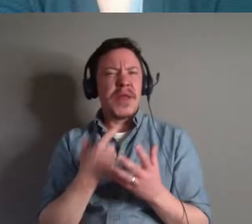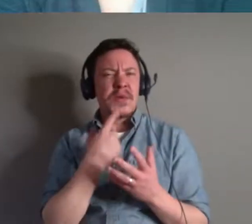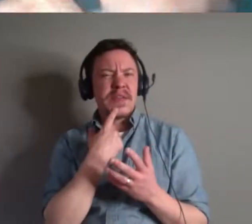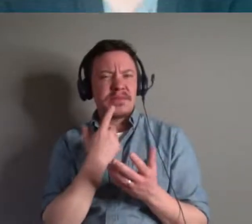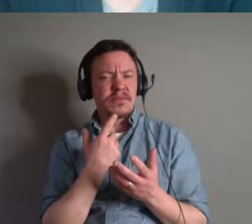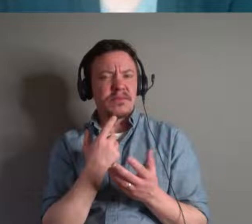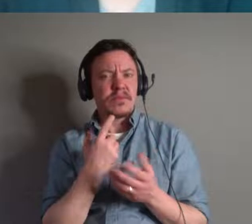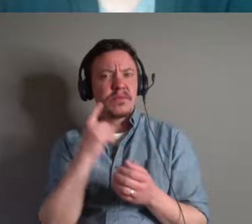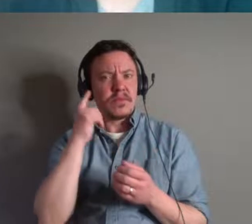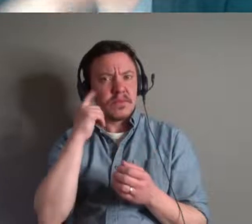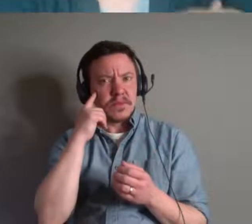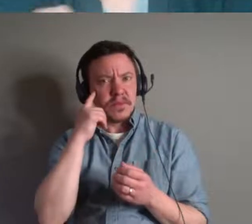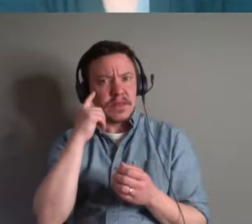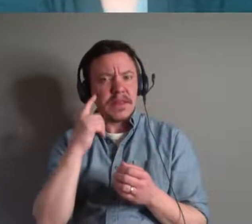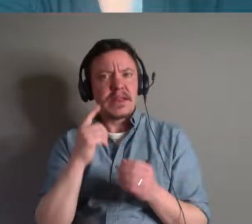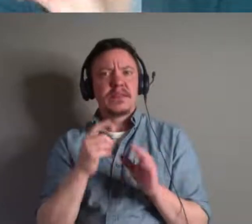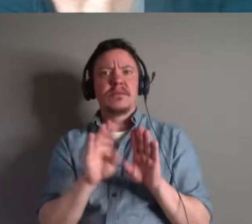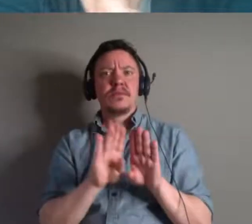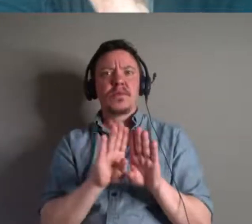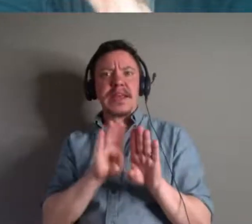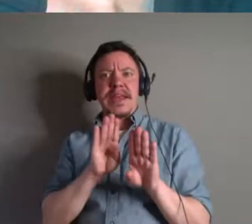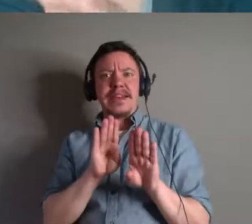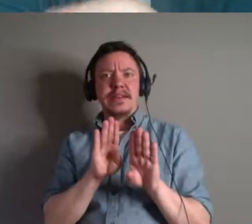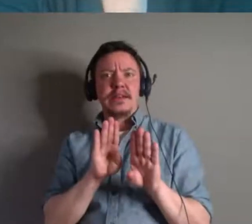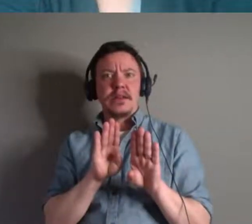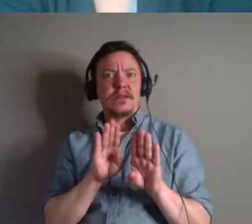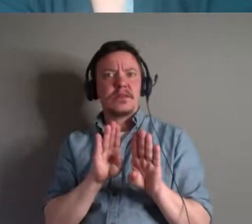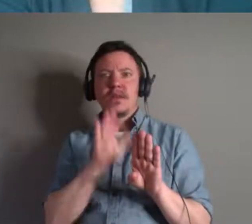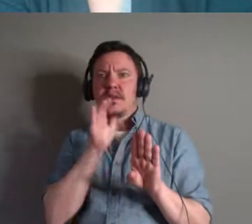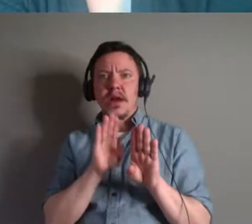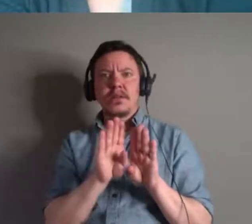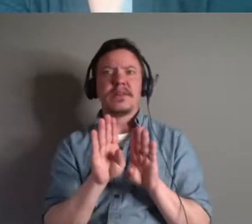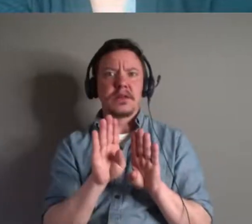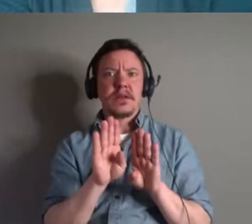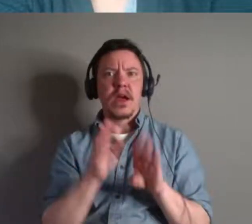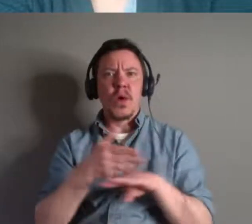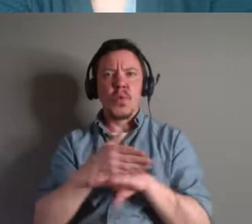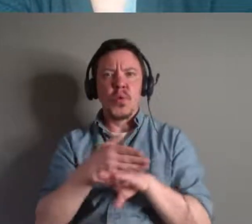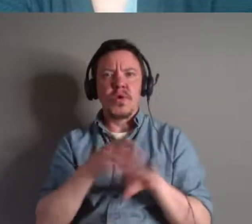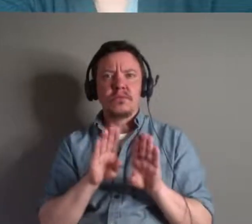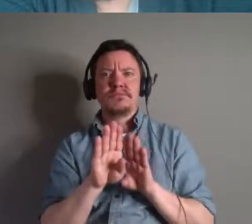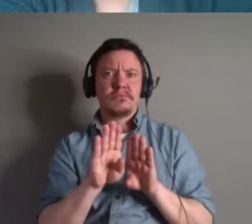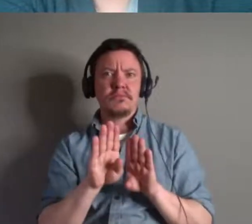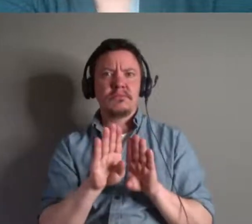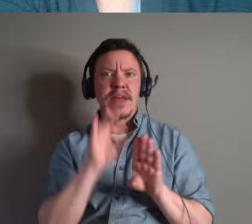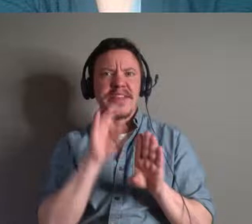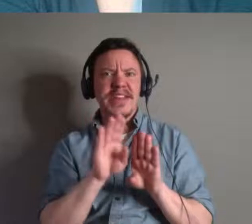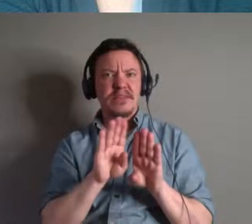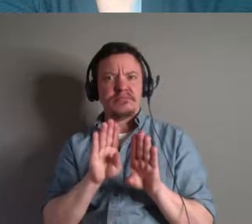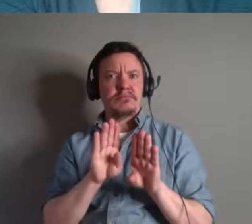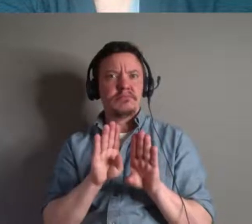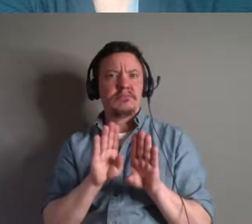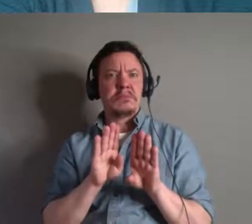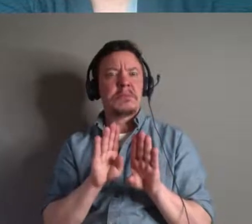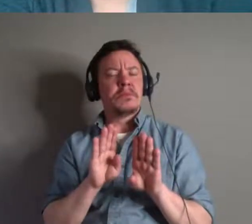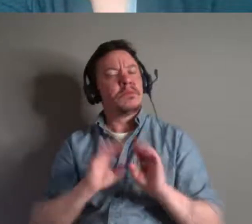I think it's more indented than it is something that's like sticking out, but I'm not completely sure. Obviously, any selected artist or